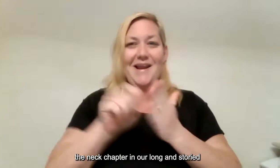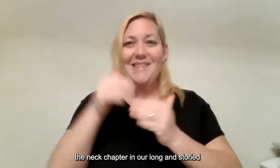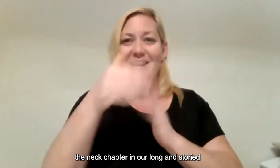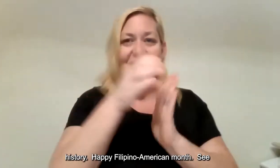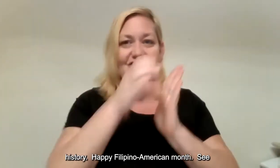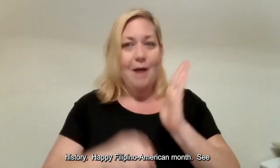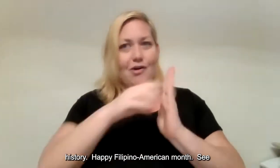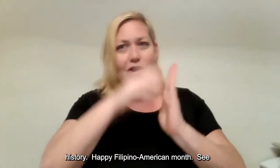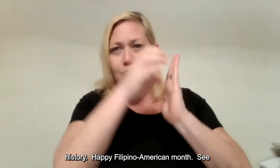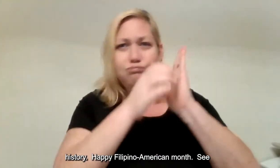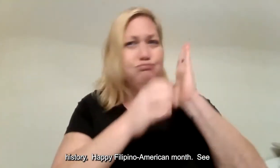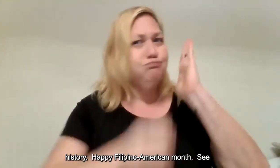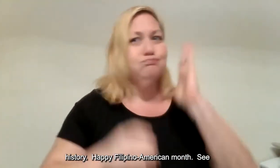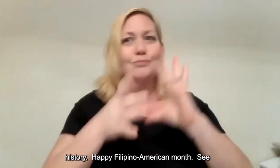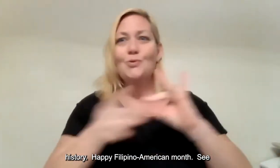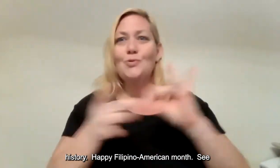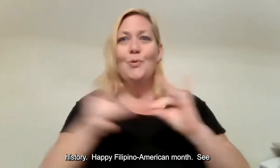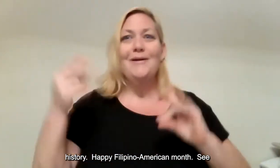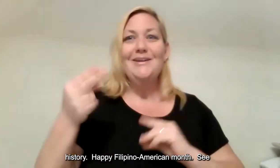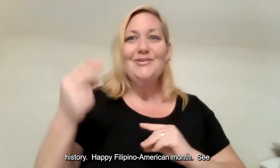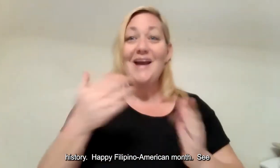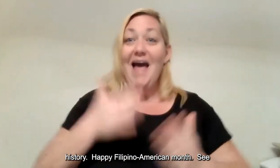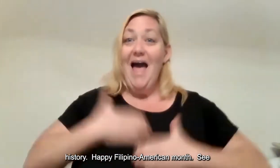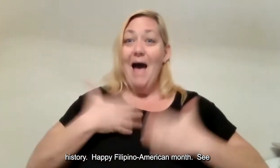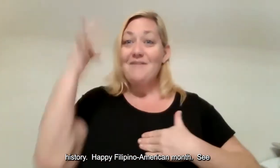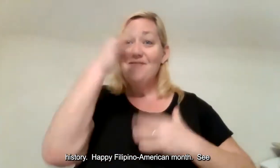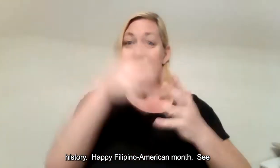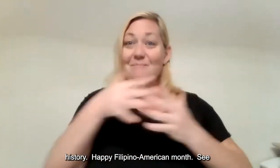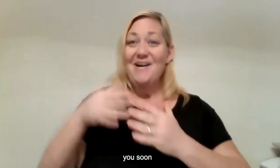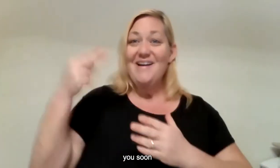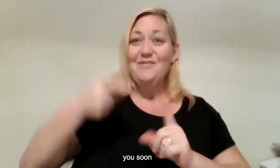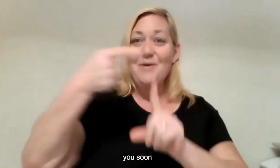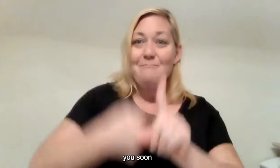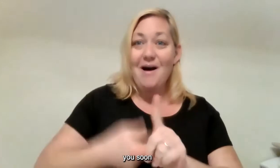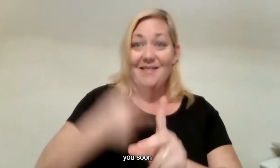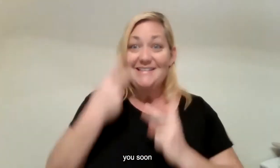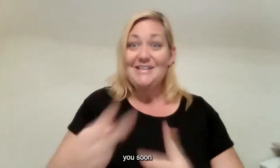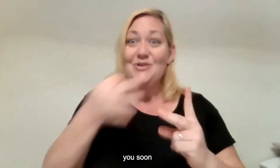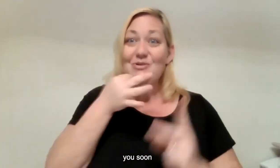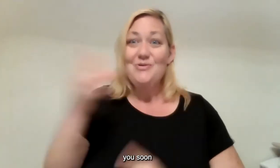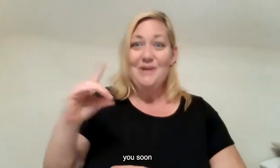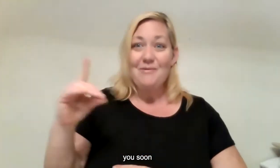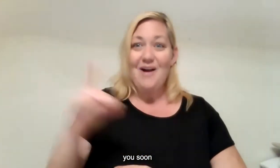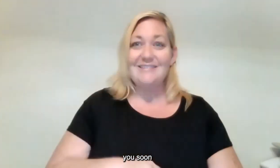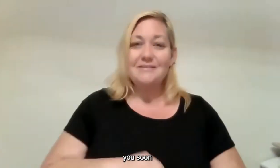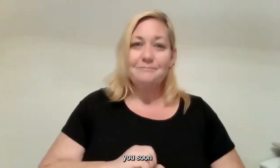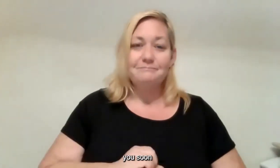our long and storied history. Happy Filipino-American History Month. See you soon, Democrats.